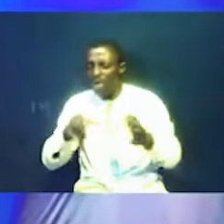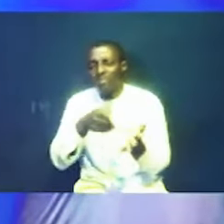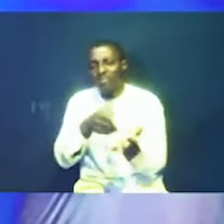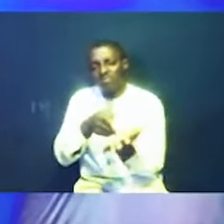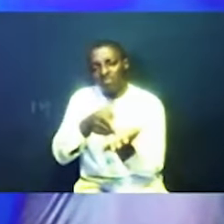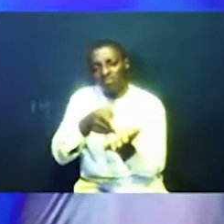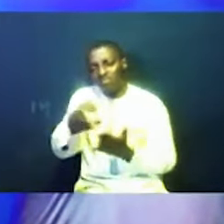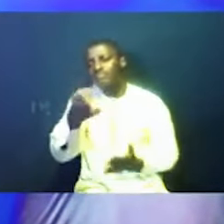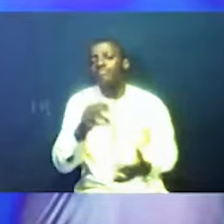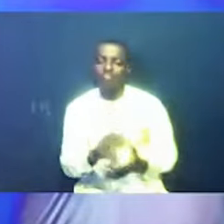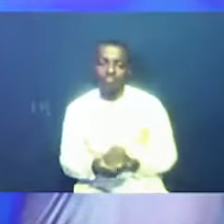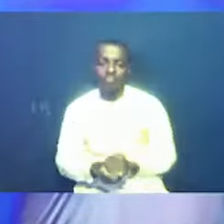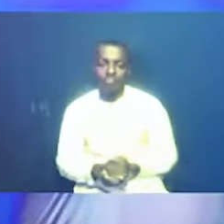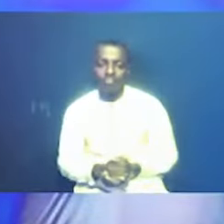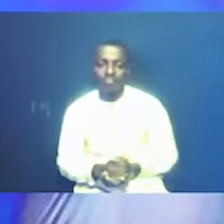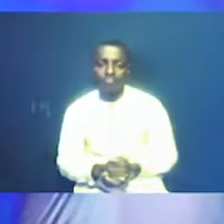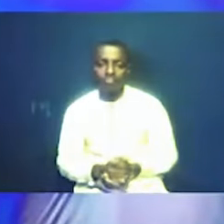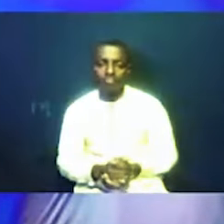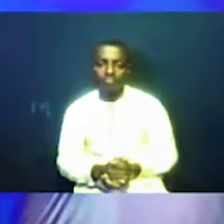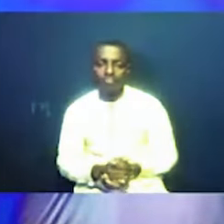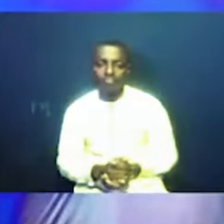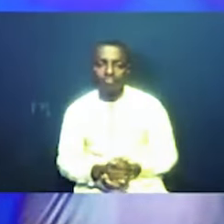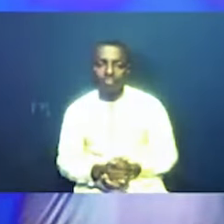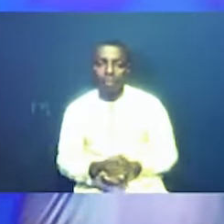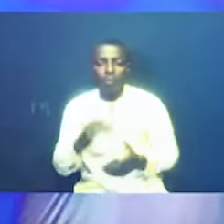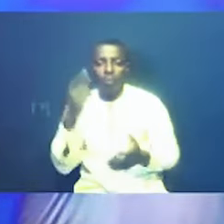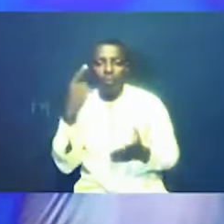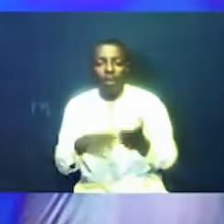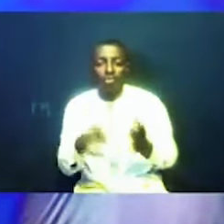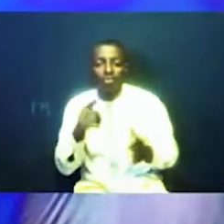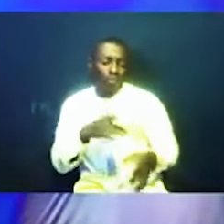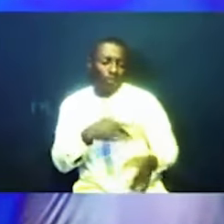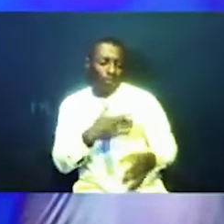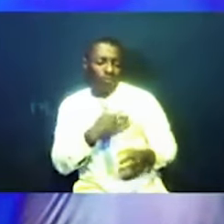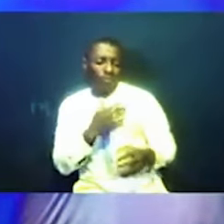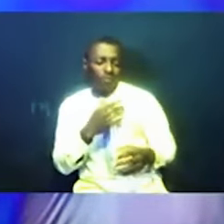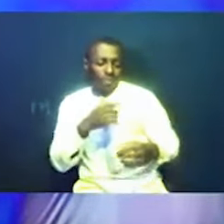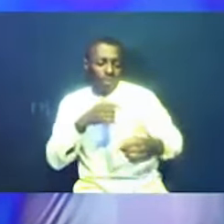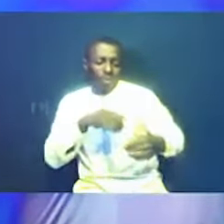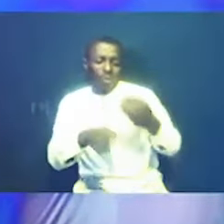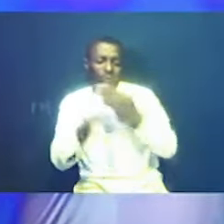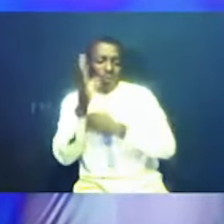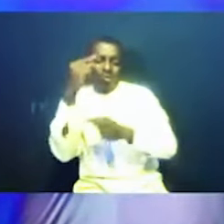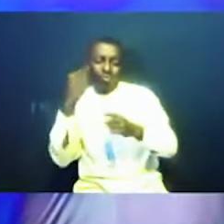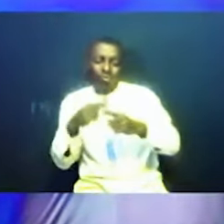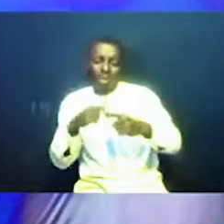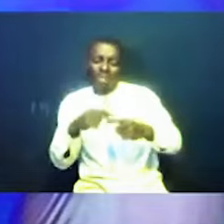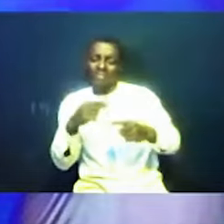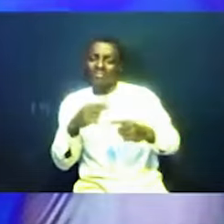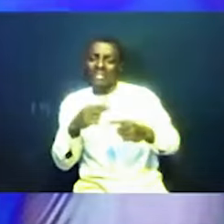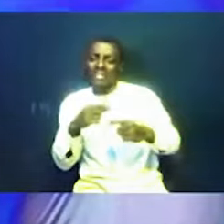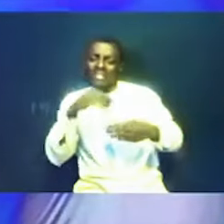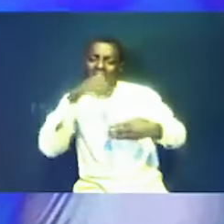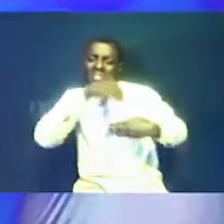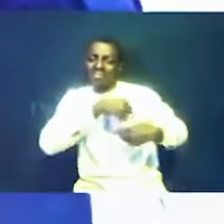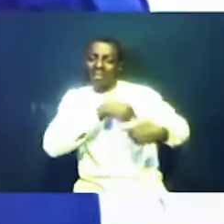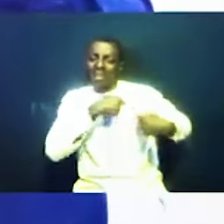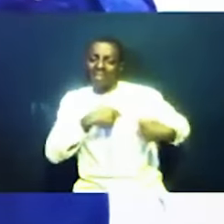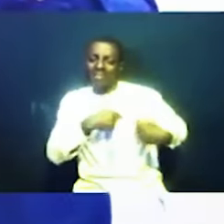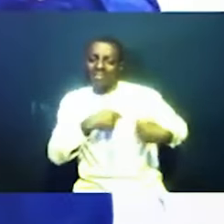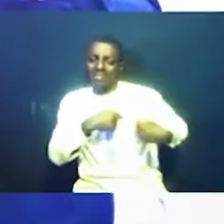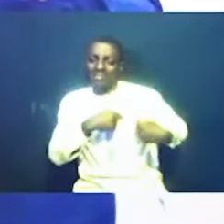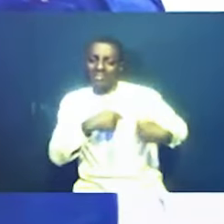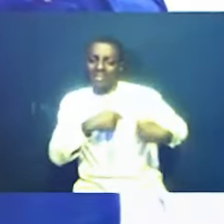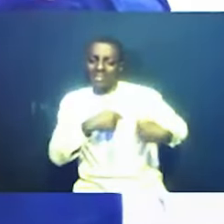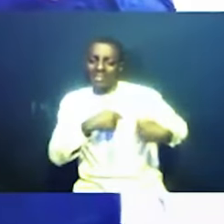mu baakuni. Do not compromise your convictions. Nia ususu se ye no hwe ene wan to anje. Now for the sake of pleasing men. Se ne be ya